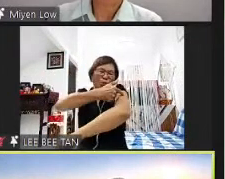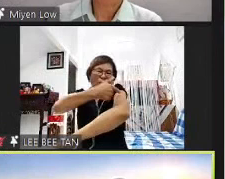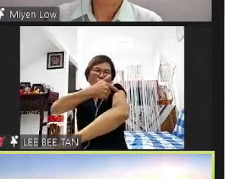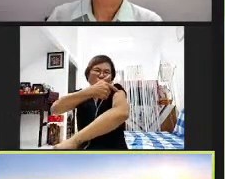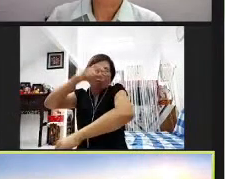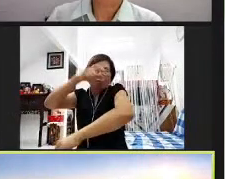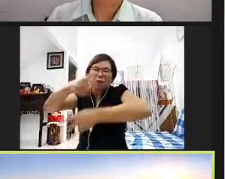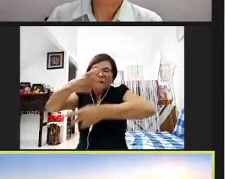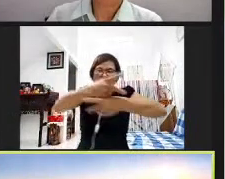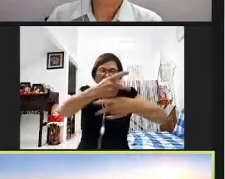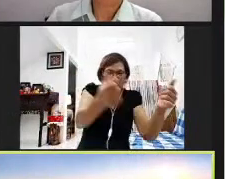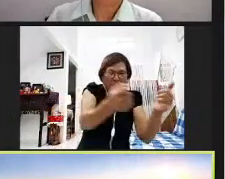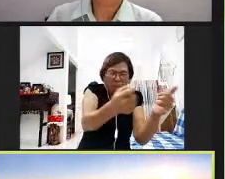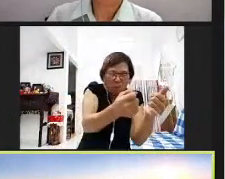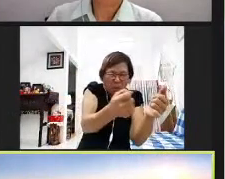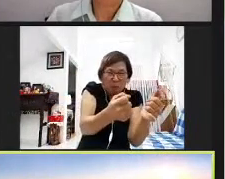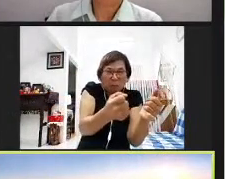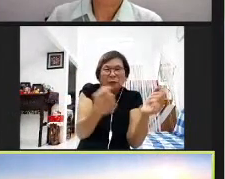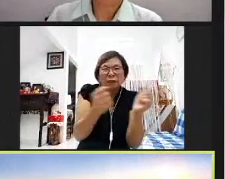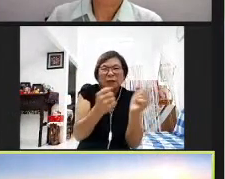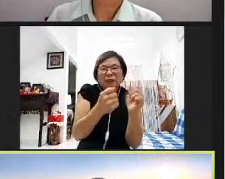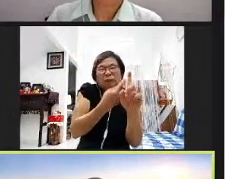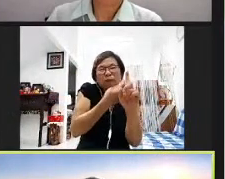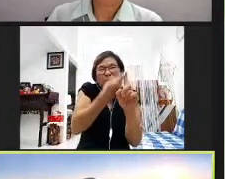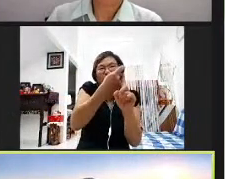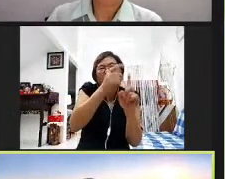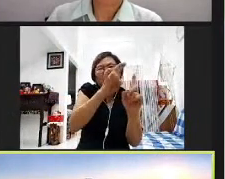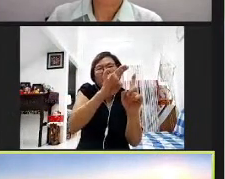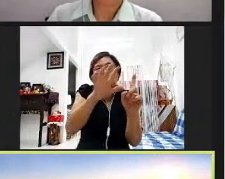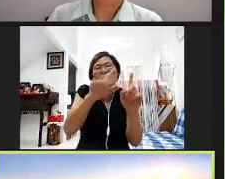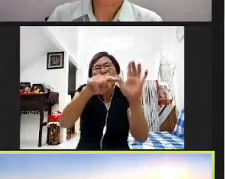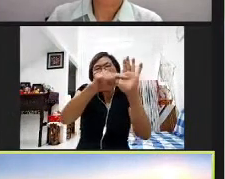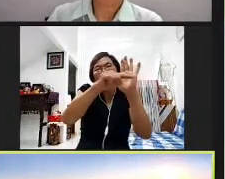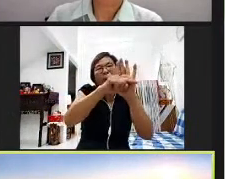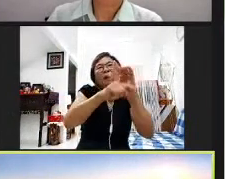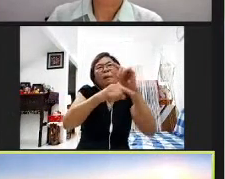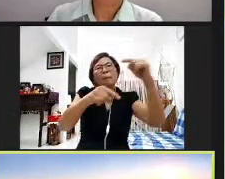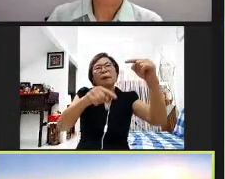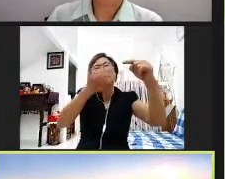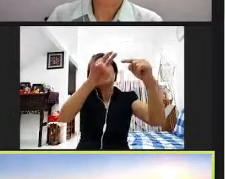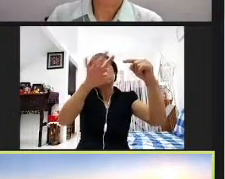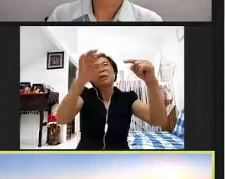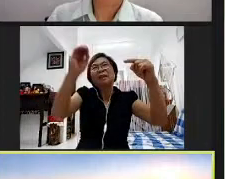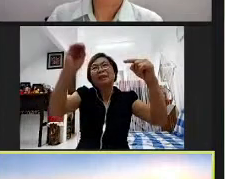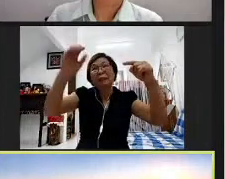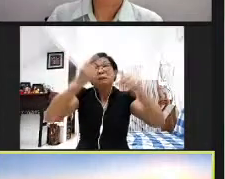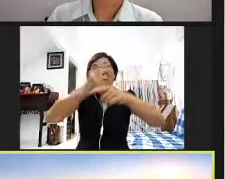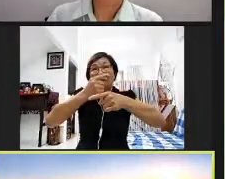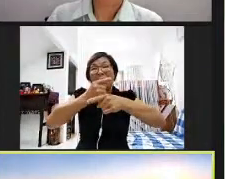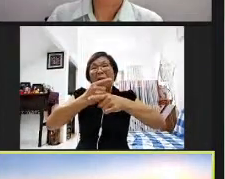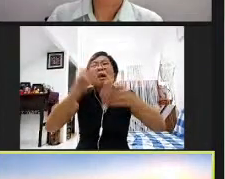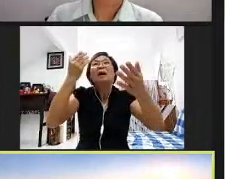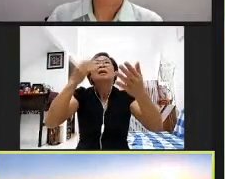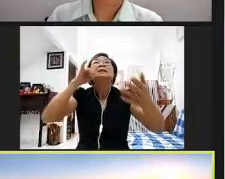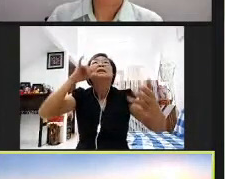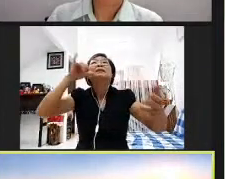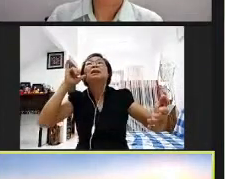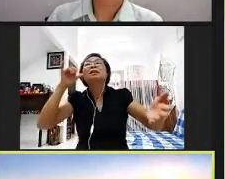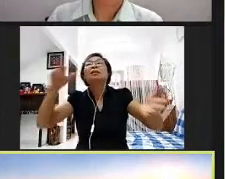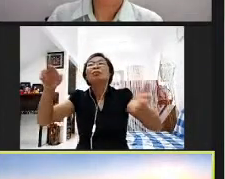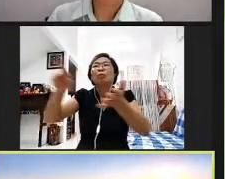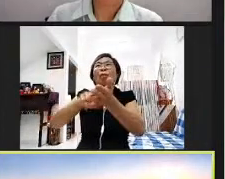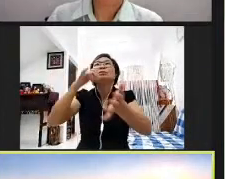in the fridge at a temperature of minus 75 degrees, isn't it? So up to yesterday report,